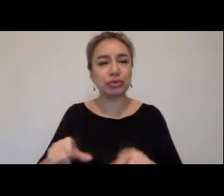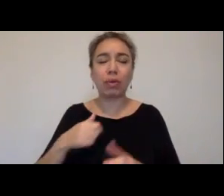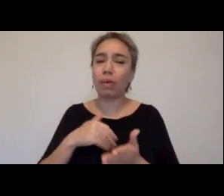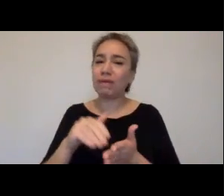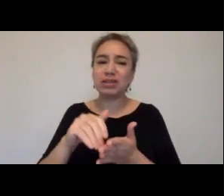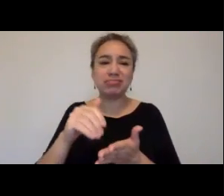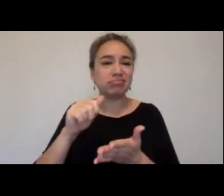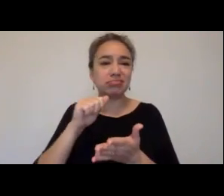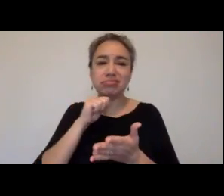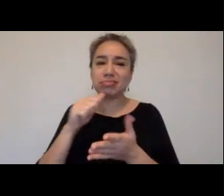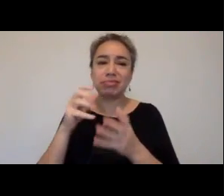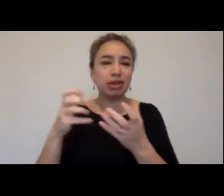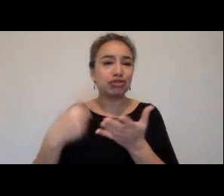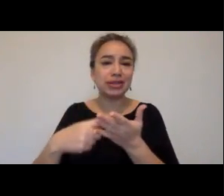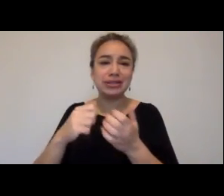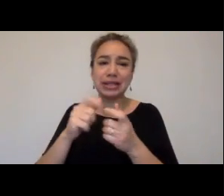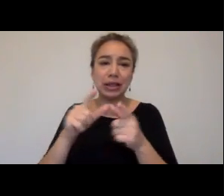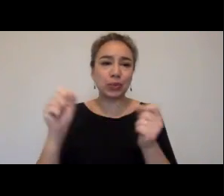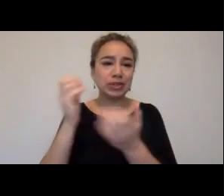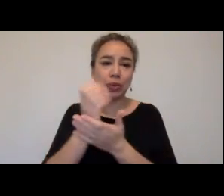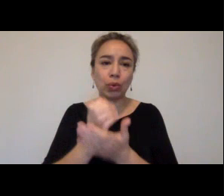much discussion in linguistics courses.